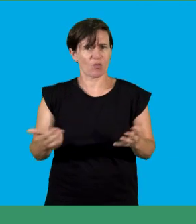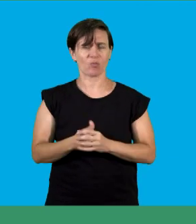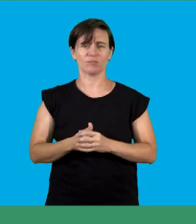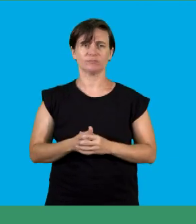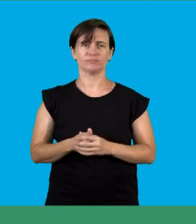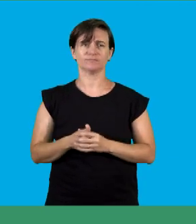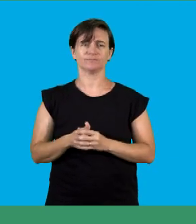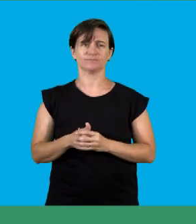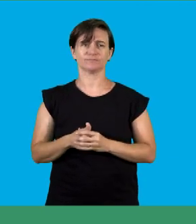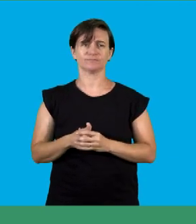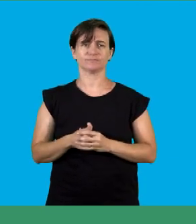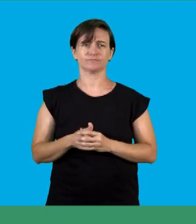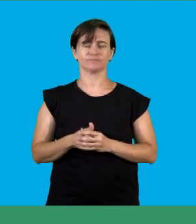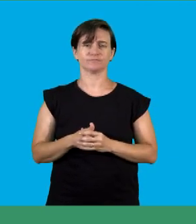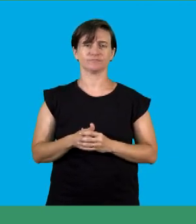one,